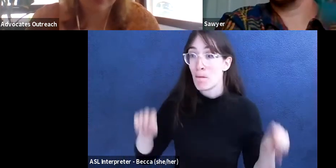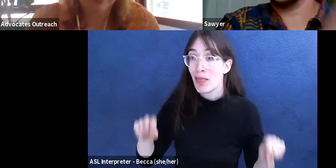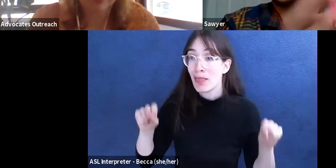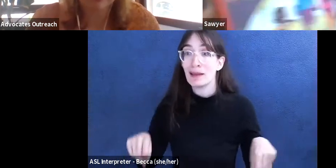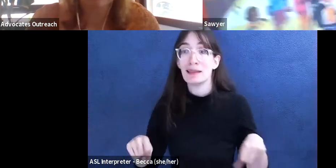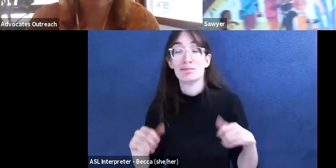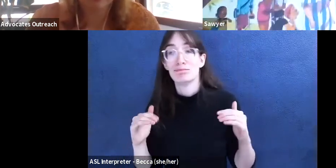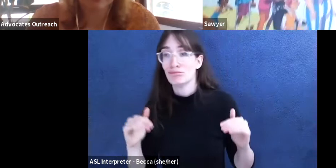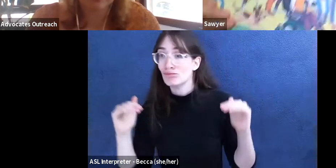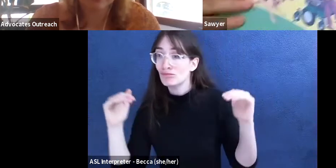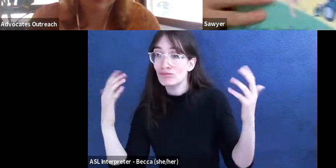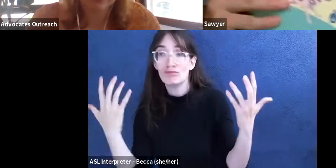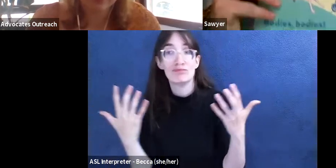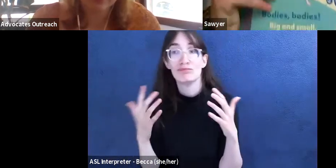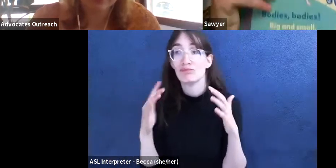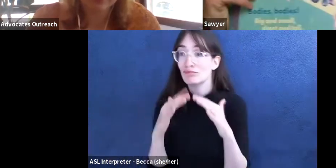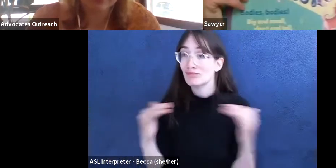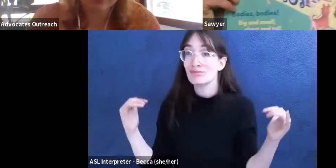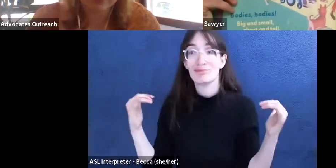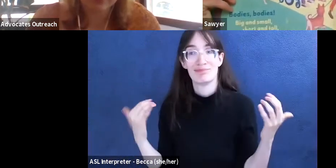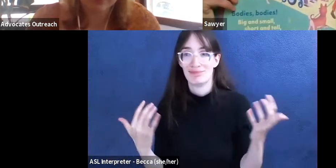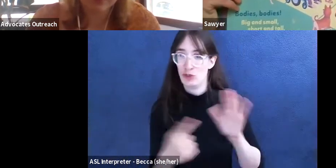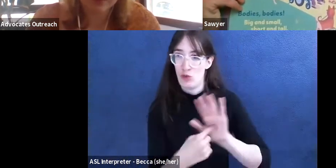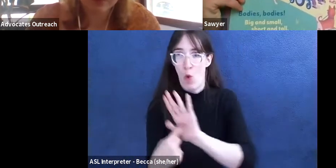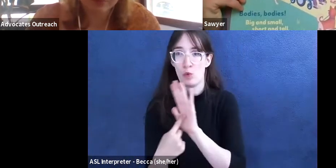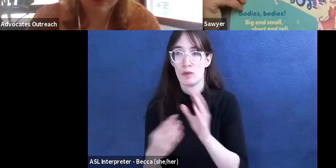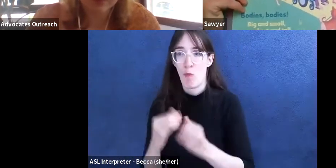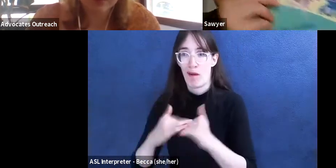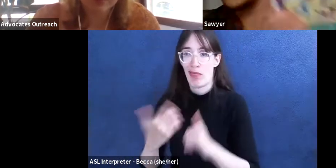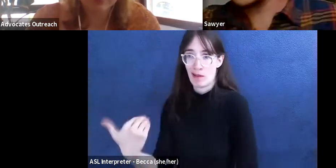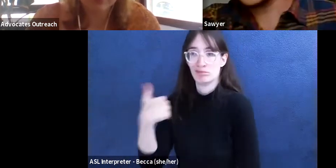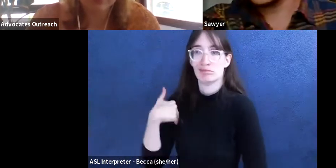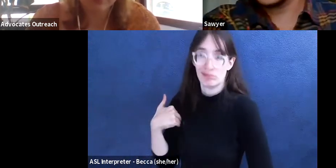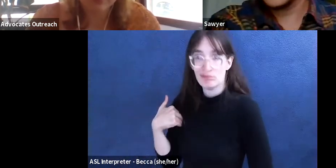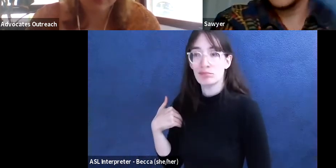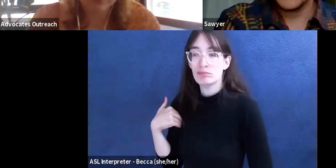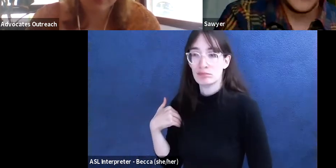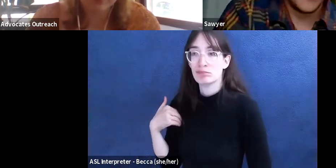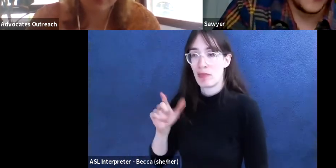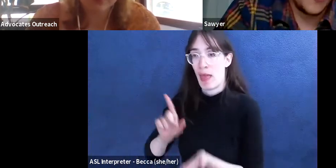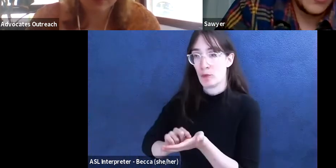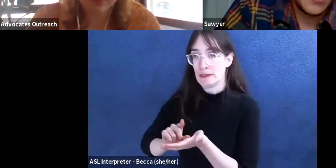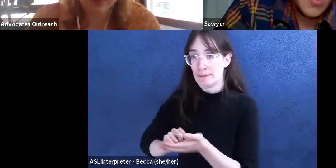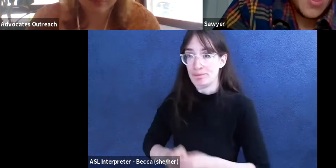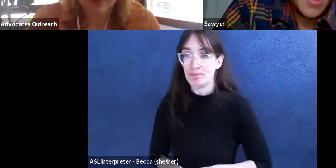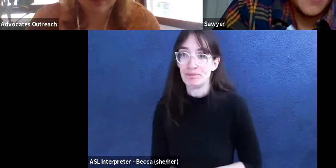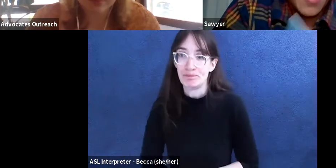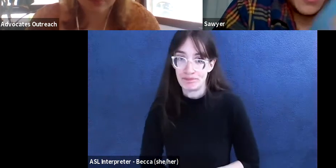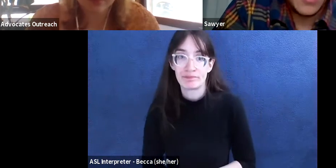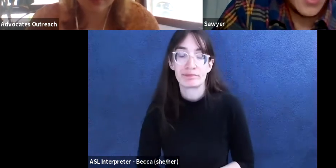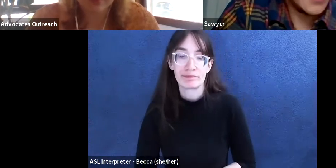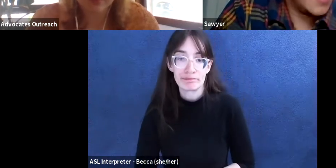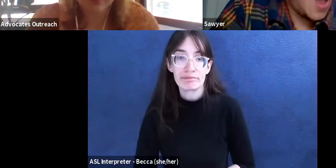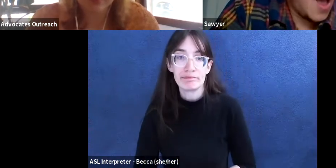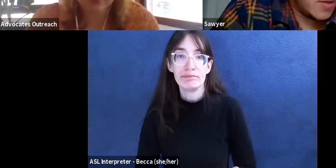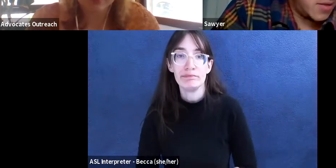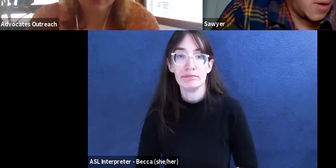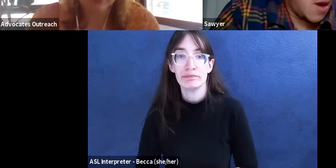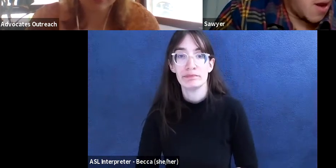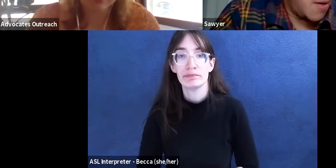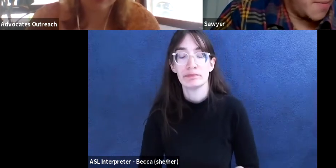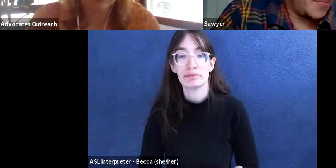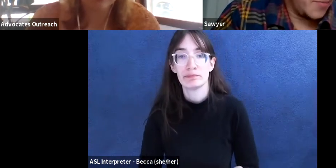what's happening, we empower them to be able to like get help, get the attention